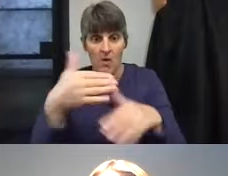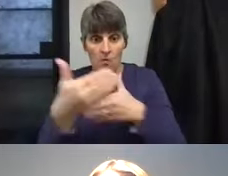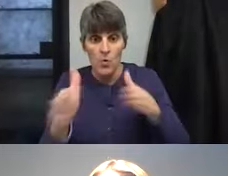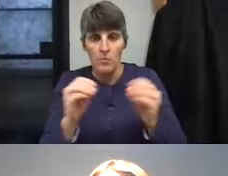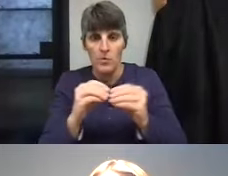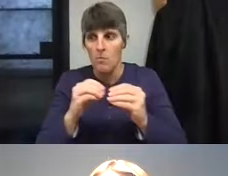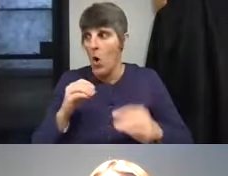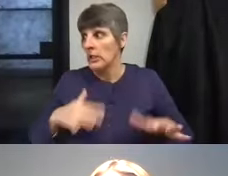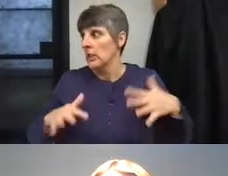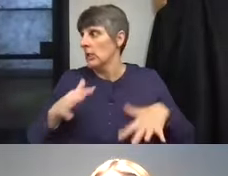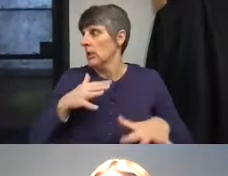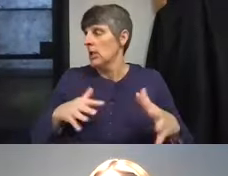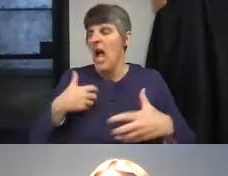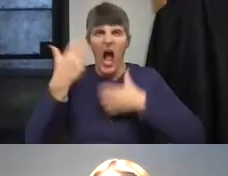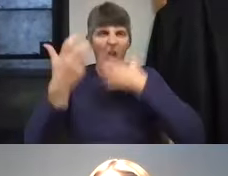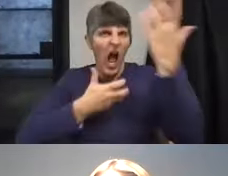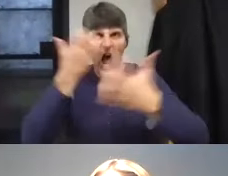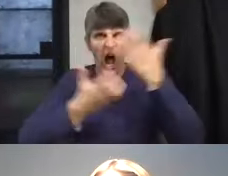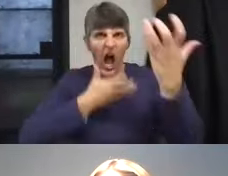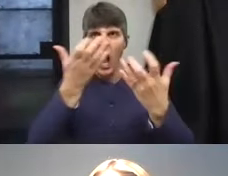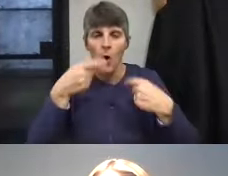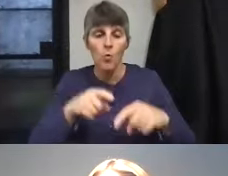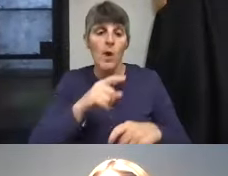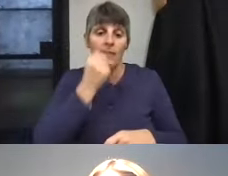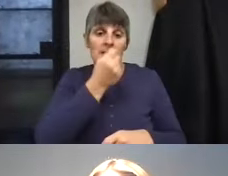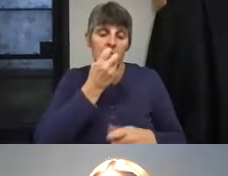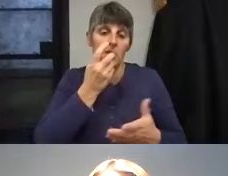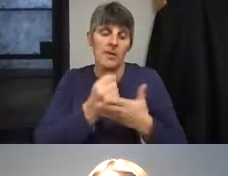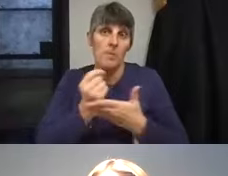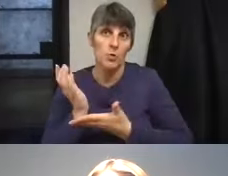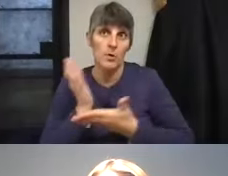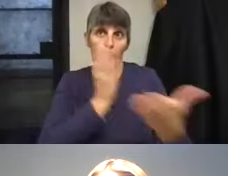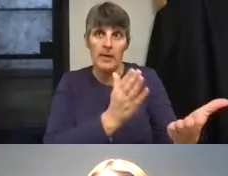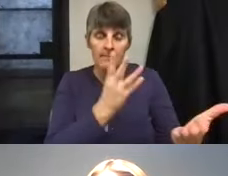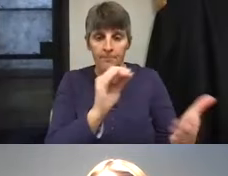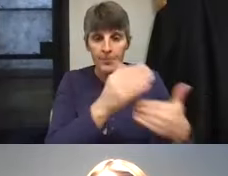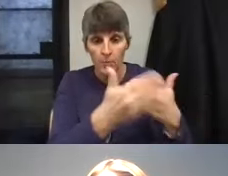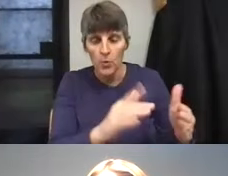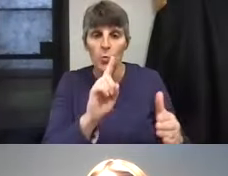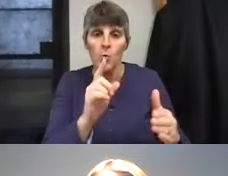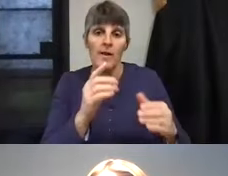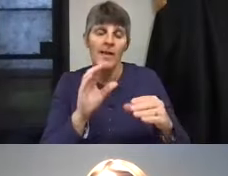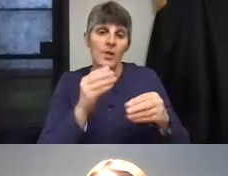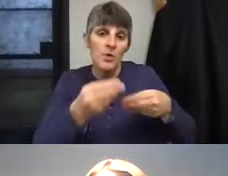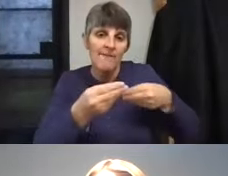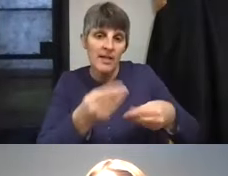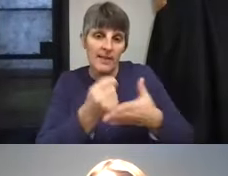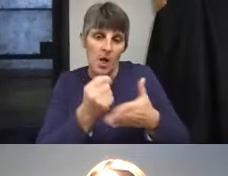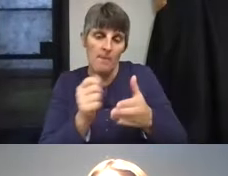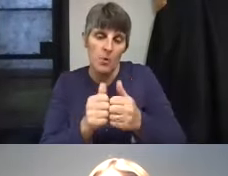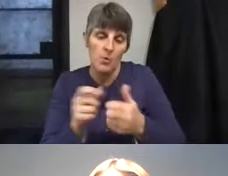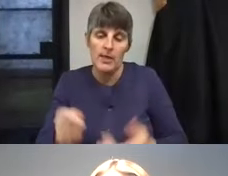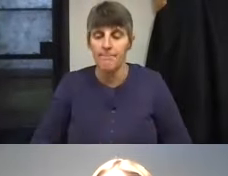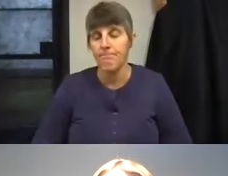and just complete screaming when the speech therapist would take him back there, or when they do the feeding therapy with him. So.